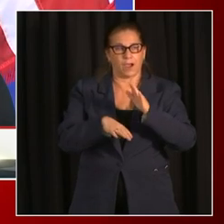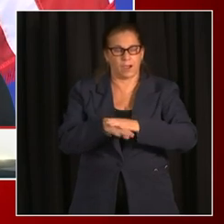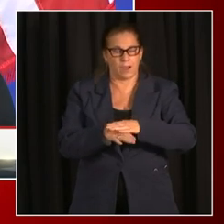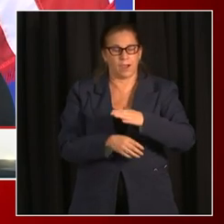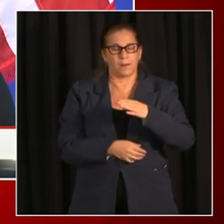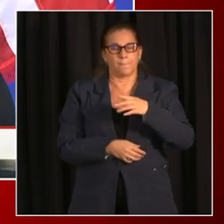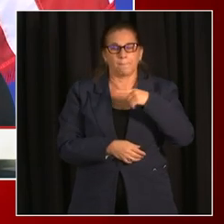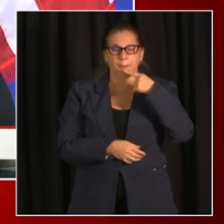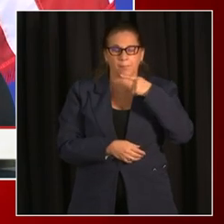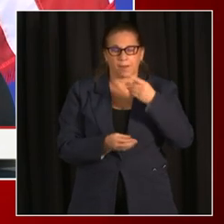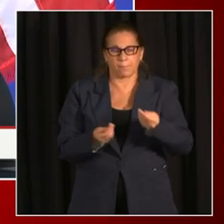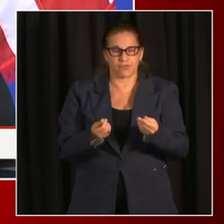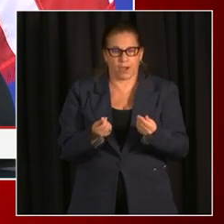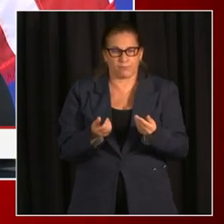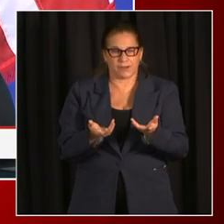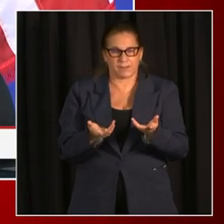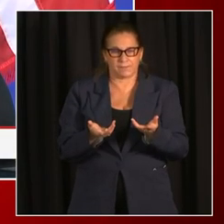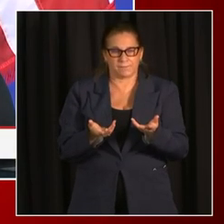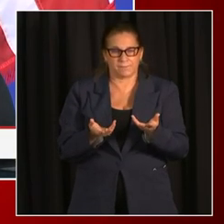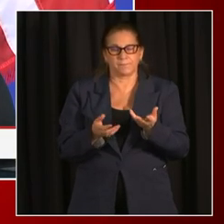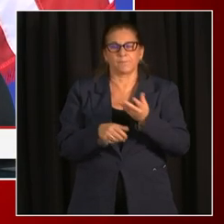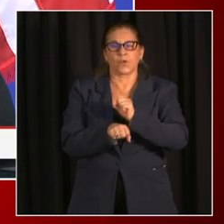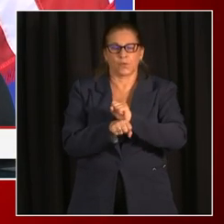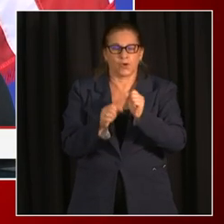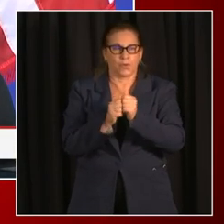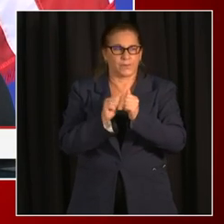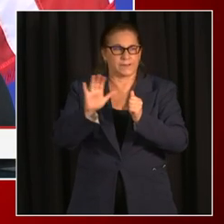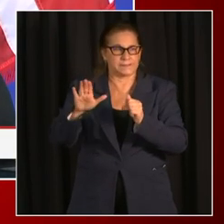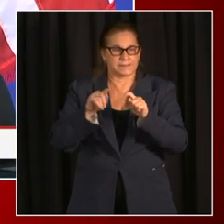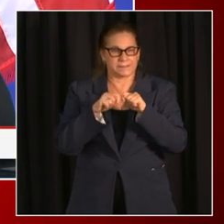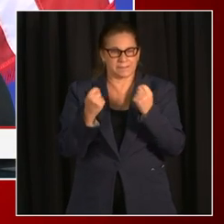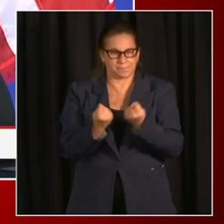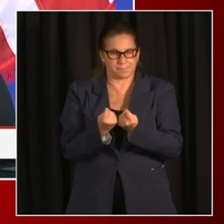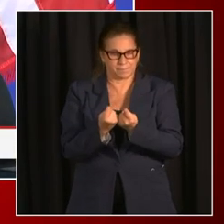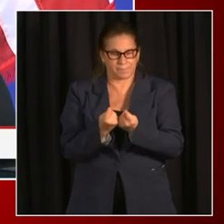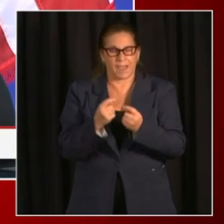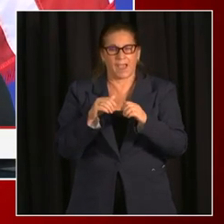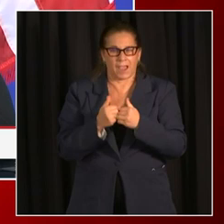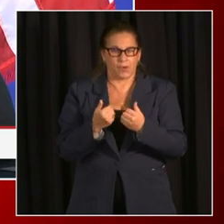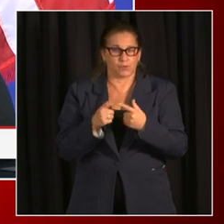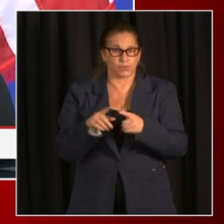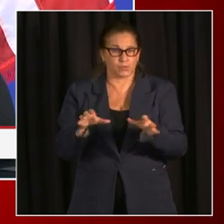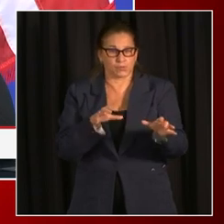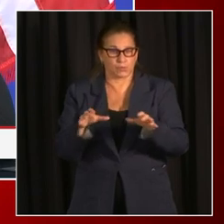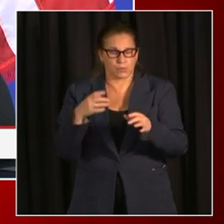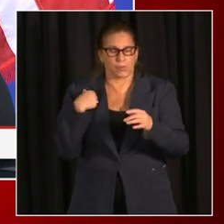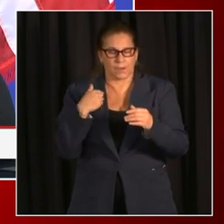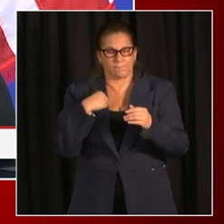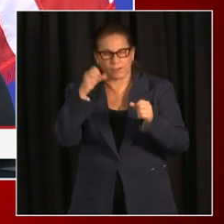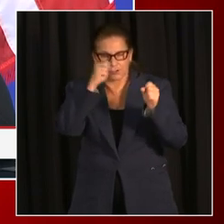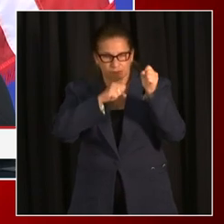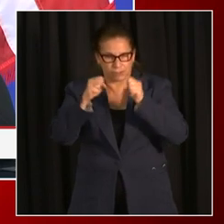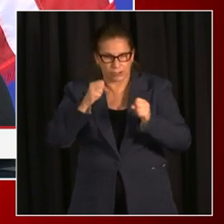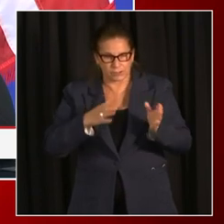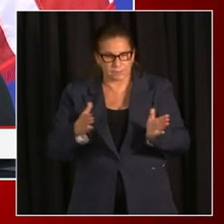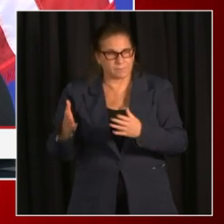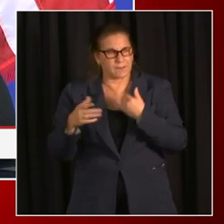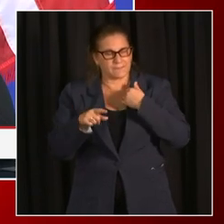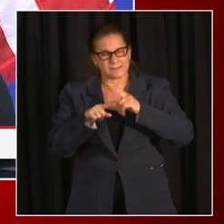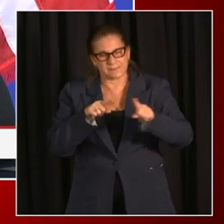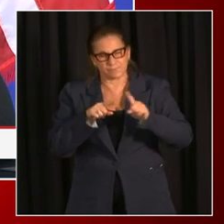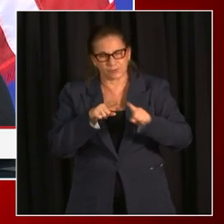property. And he will work with his team on a strategy to do that. We are also